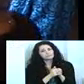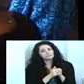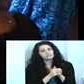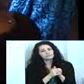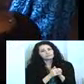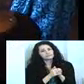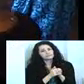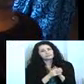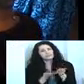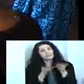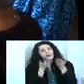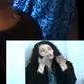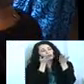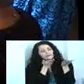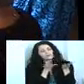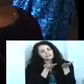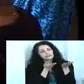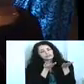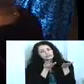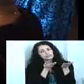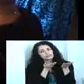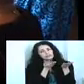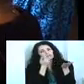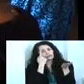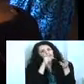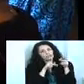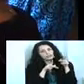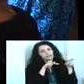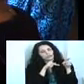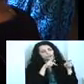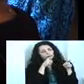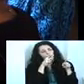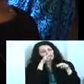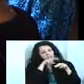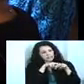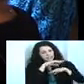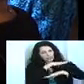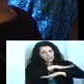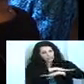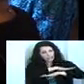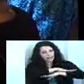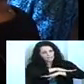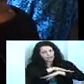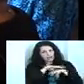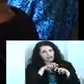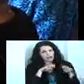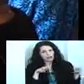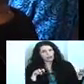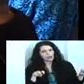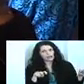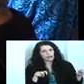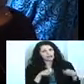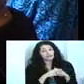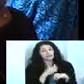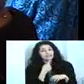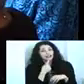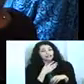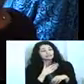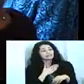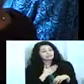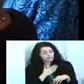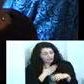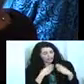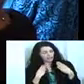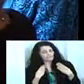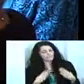and he offers it to those who are sitting at the table with him. He said, "This is my